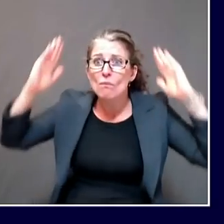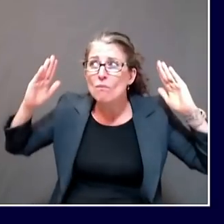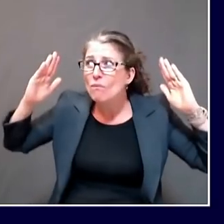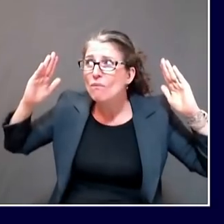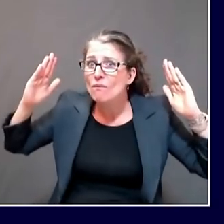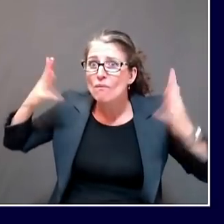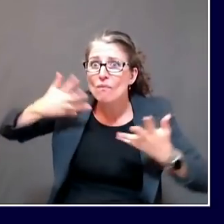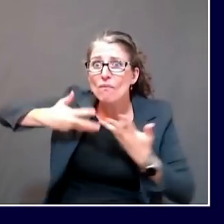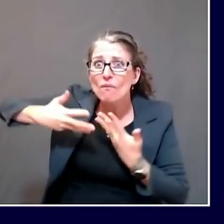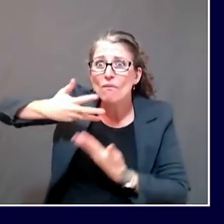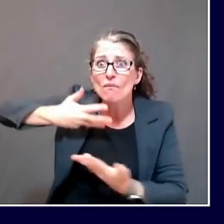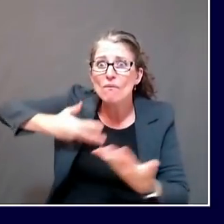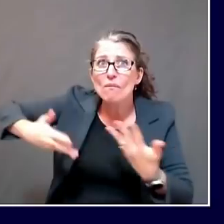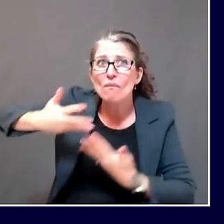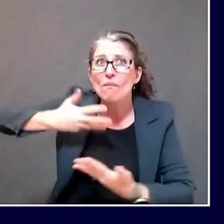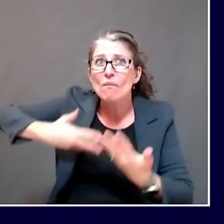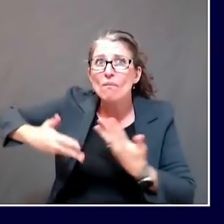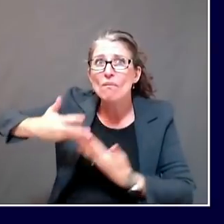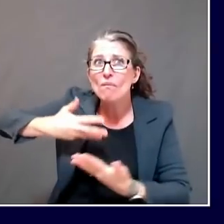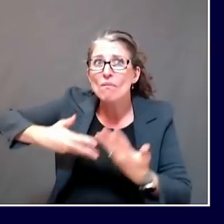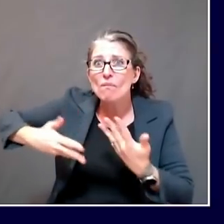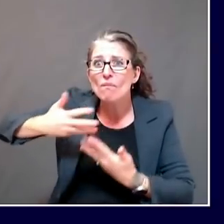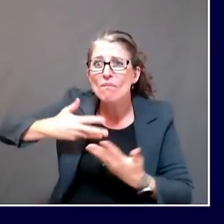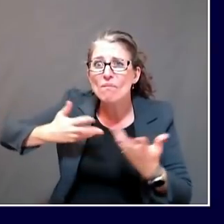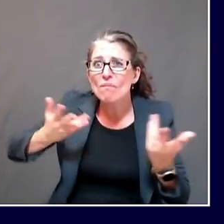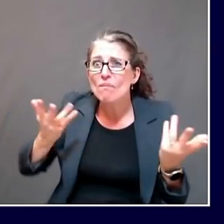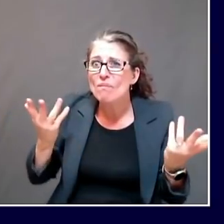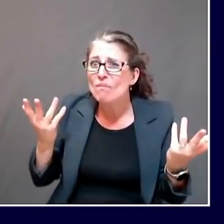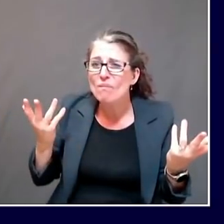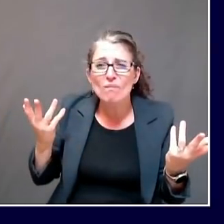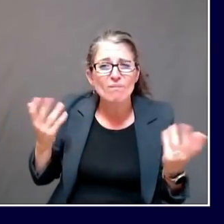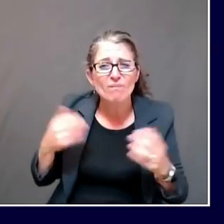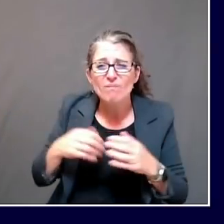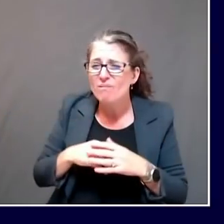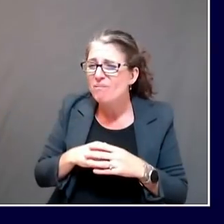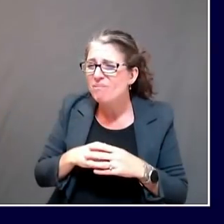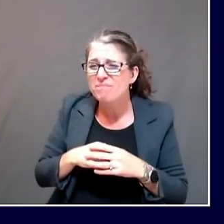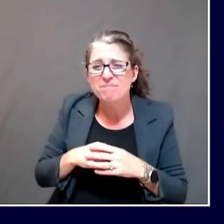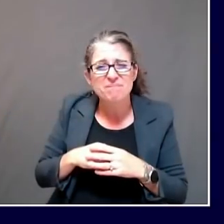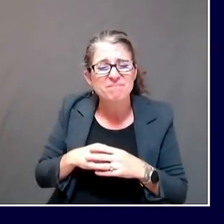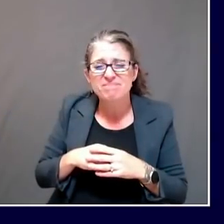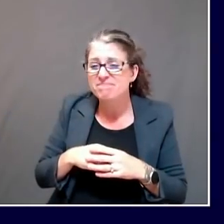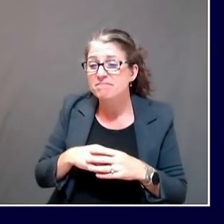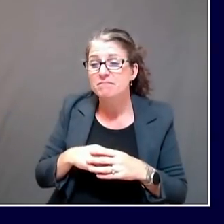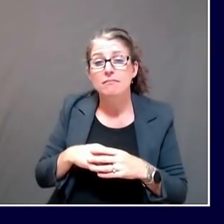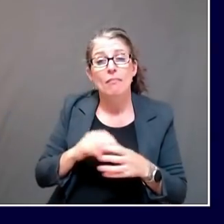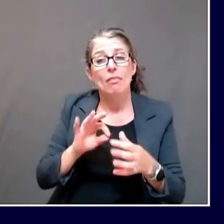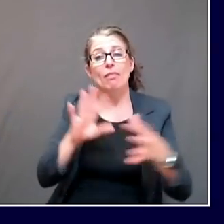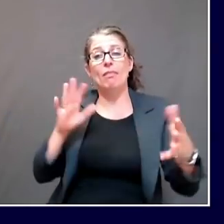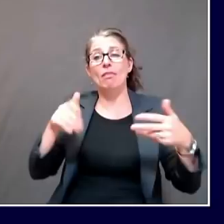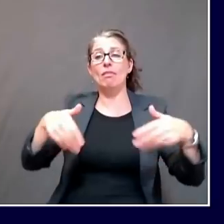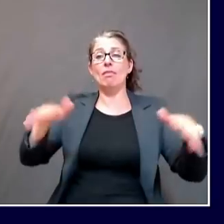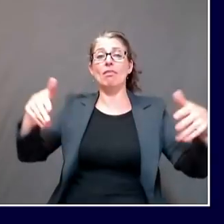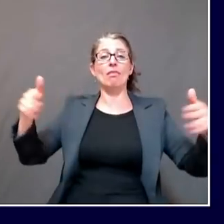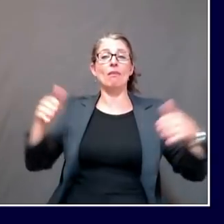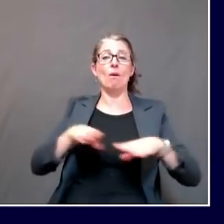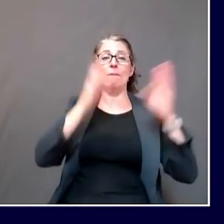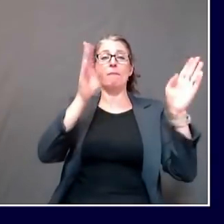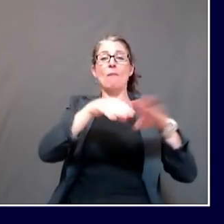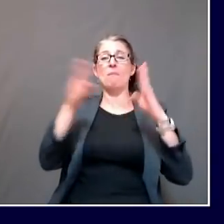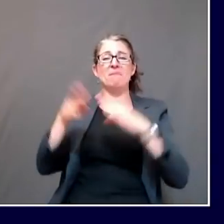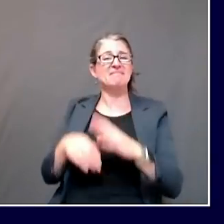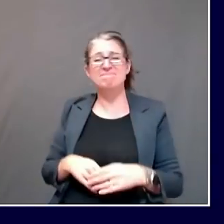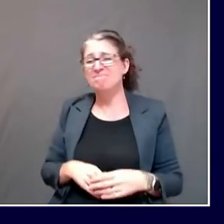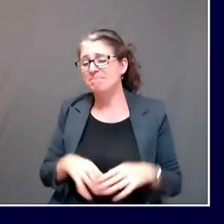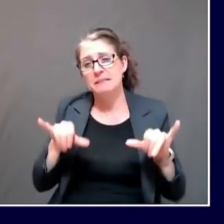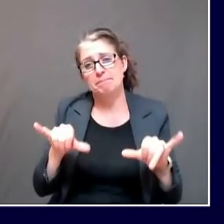or any of the executive orders pertaining to indoor and outdoor activities. Too soon to do so. When it comes to